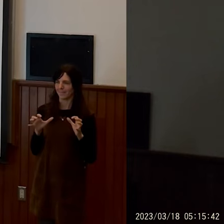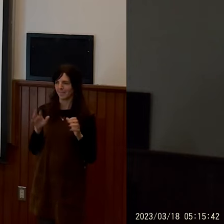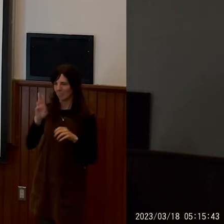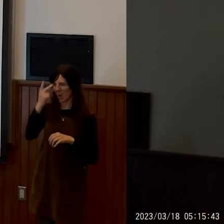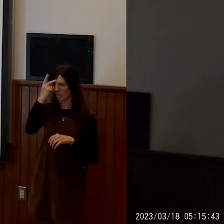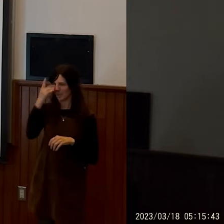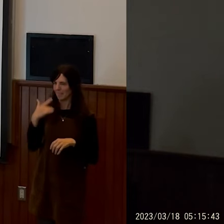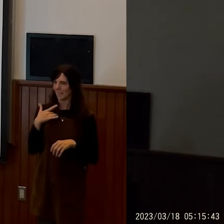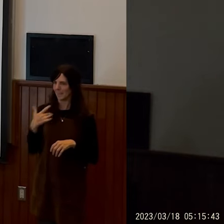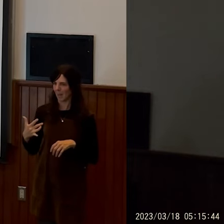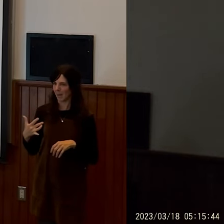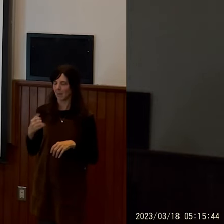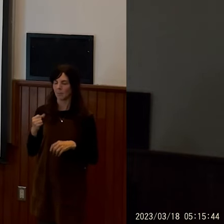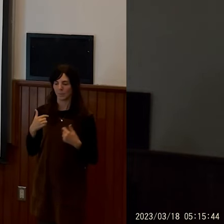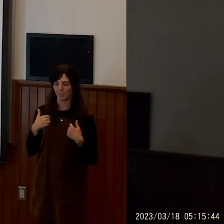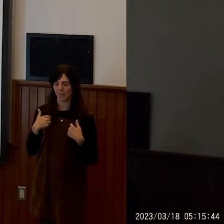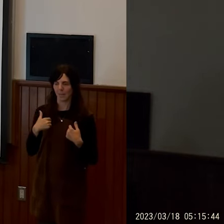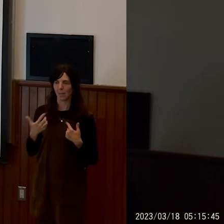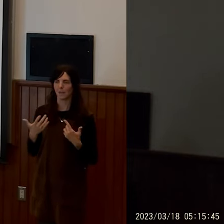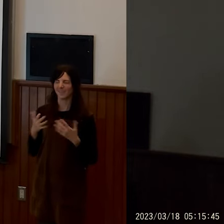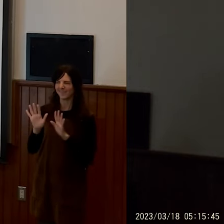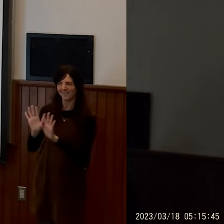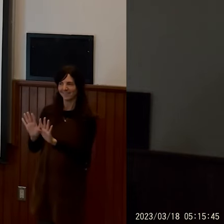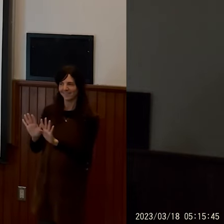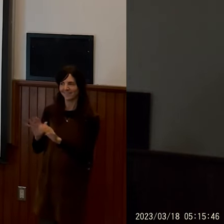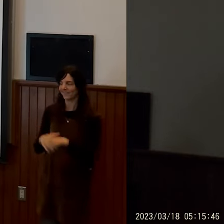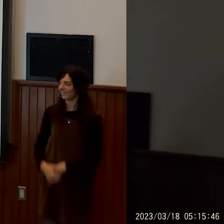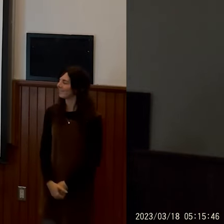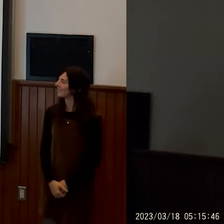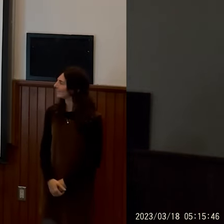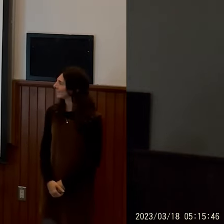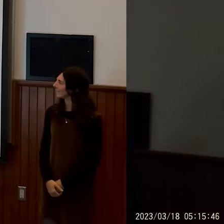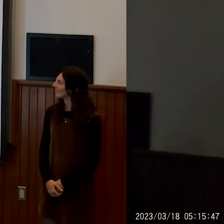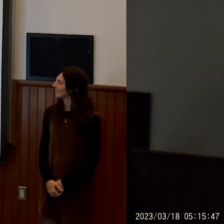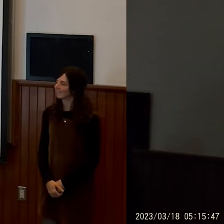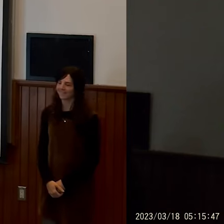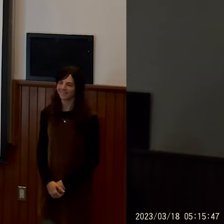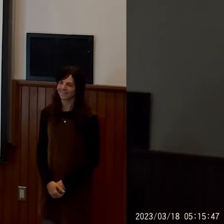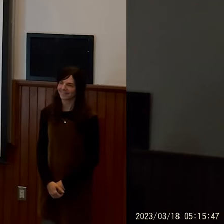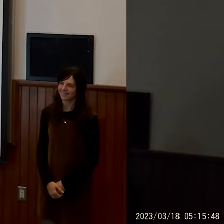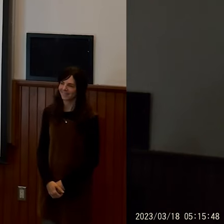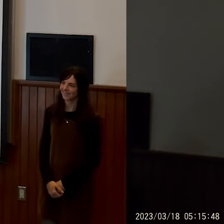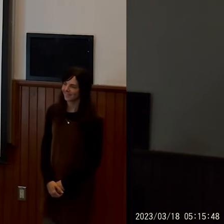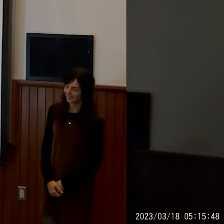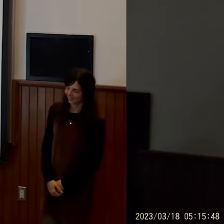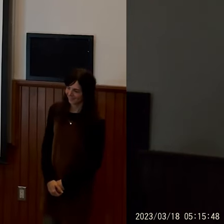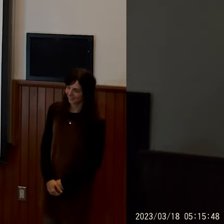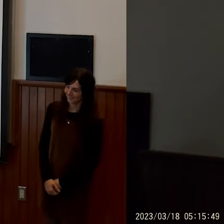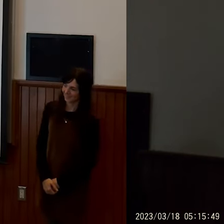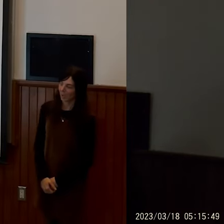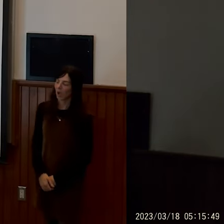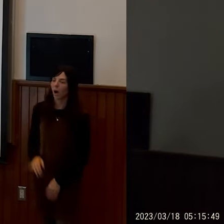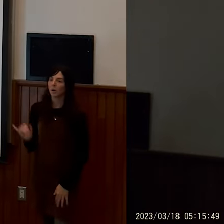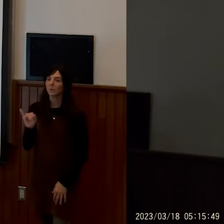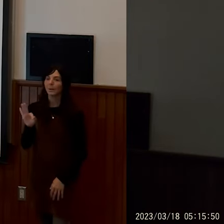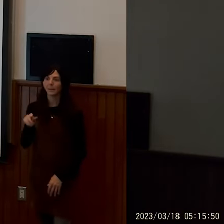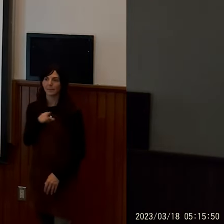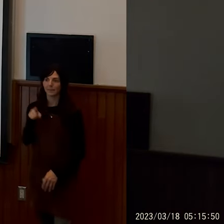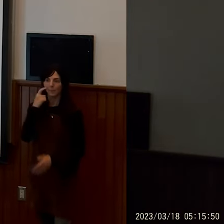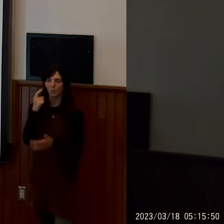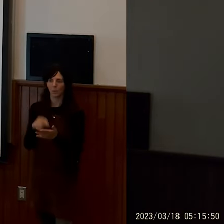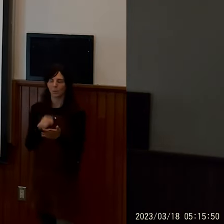that's what I kind of push against in my work. And also, if I speed up a